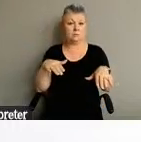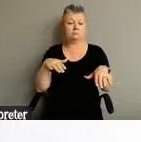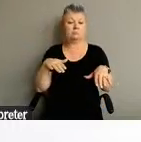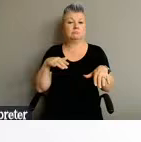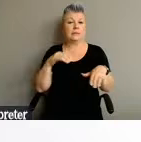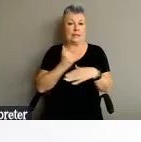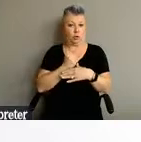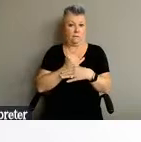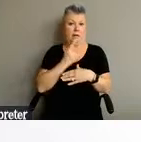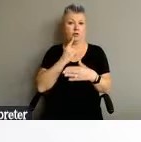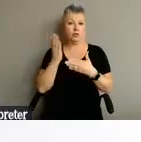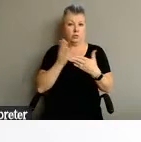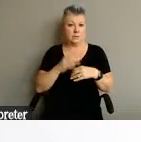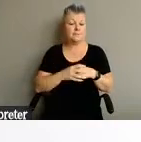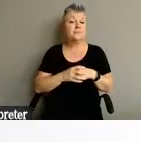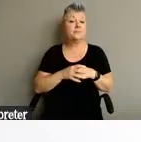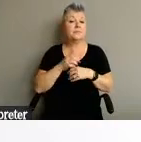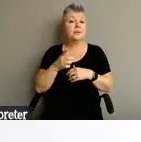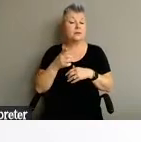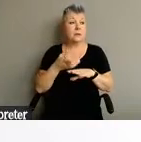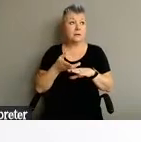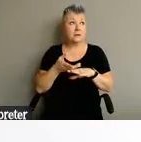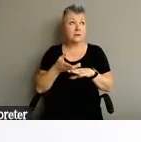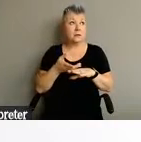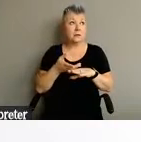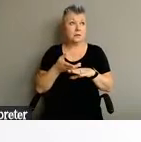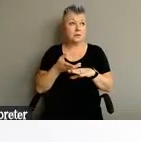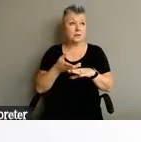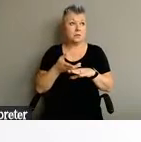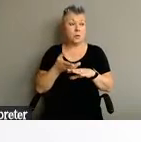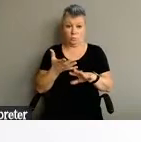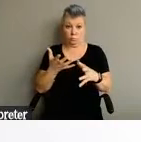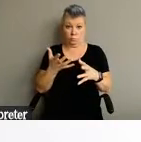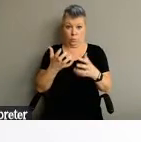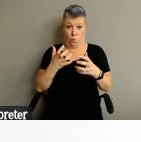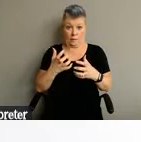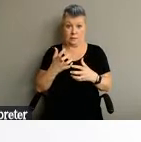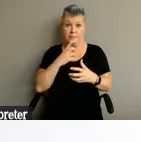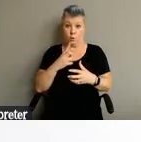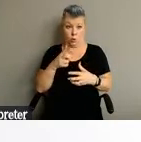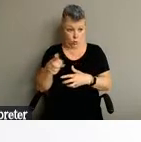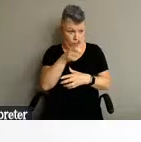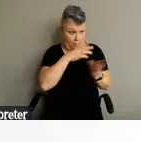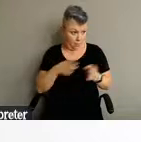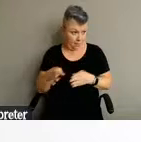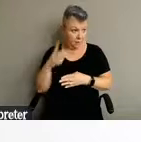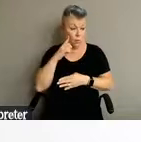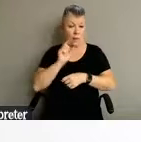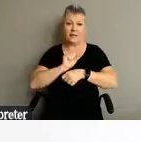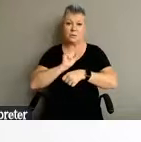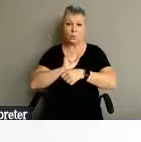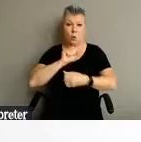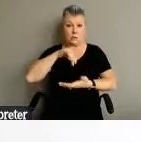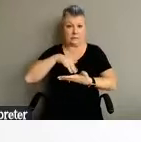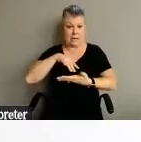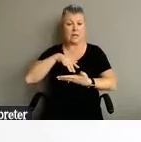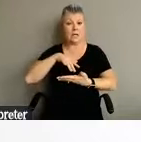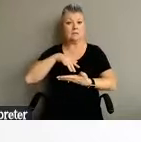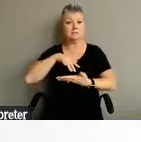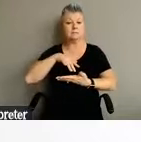Before you should have some information. We want to ensure that you are prepared for this work study session